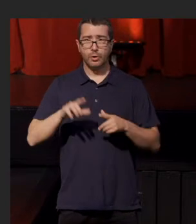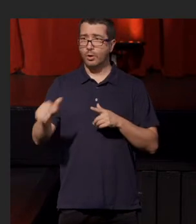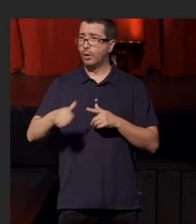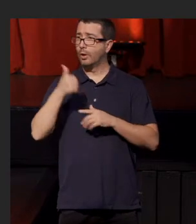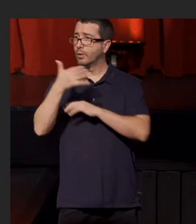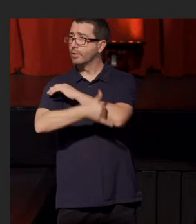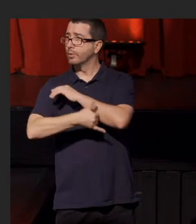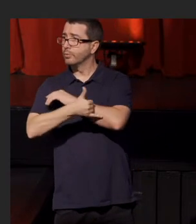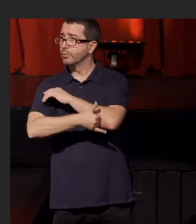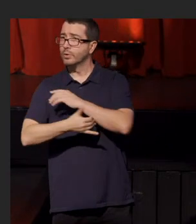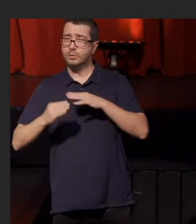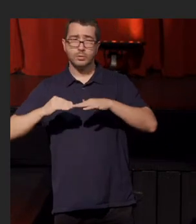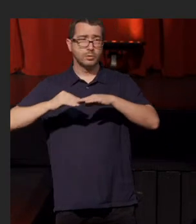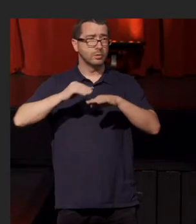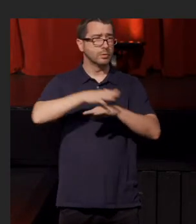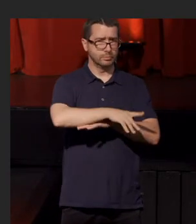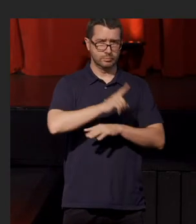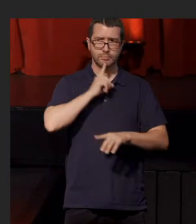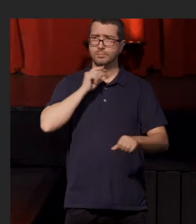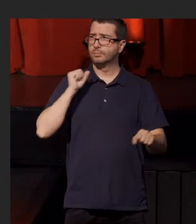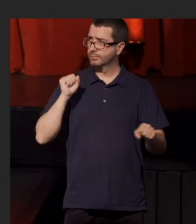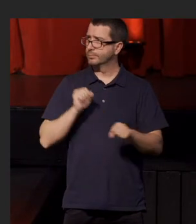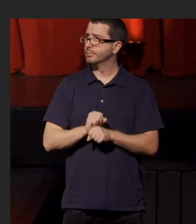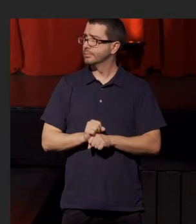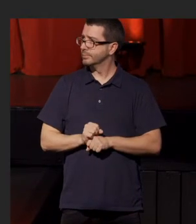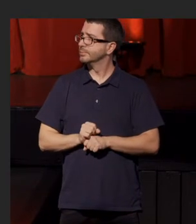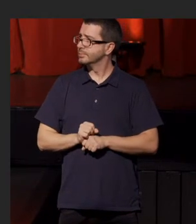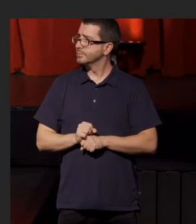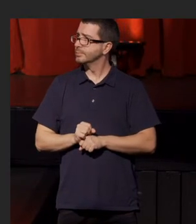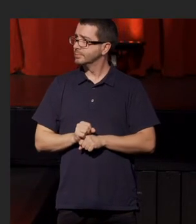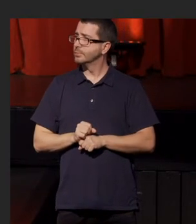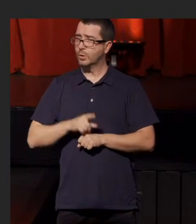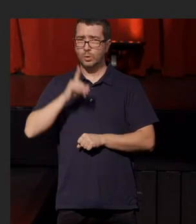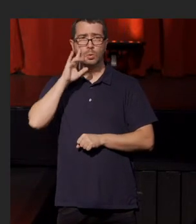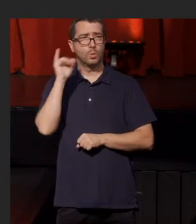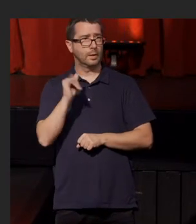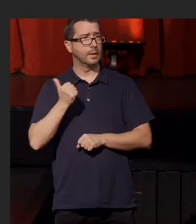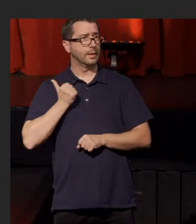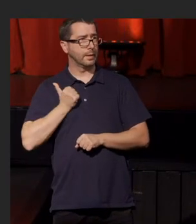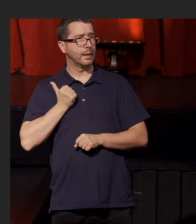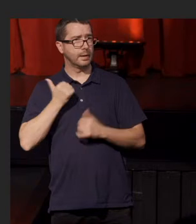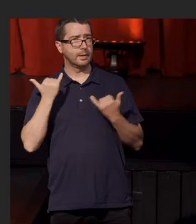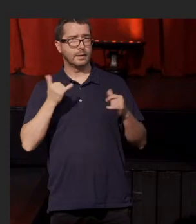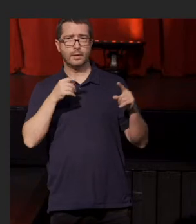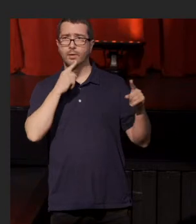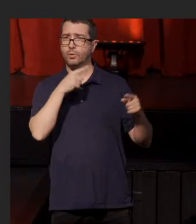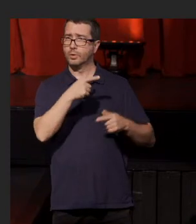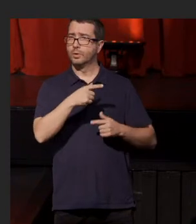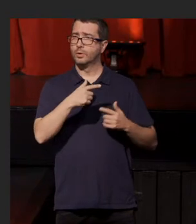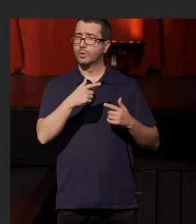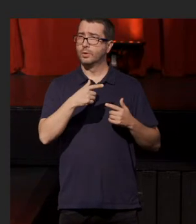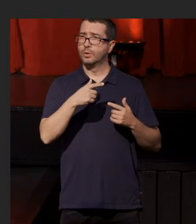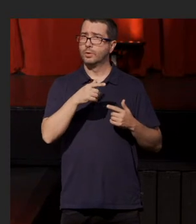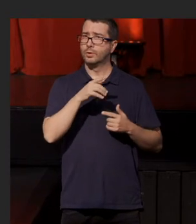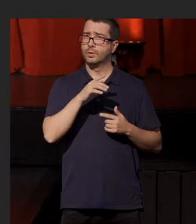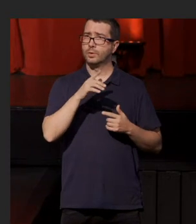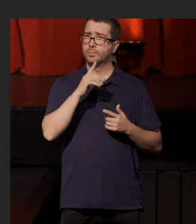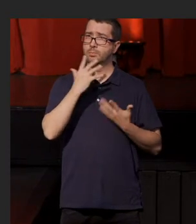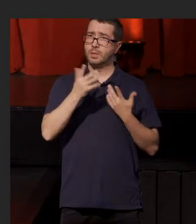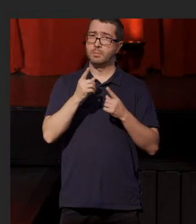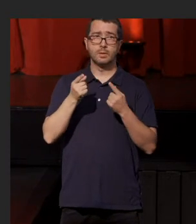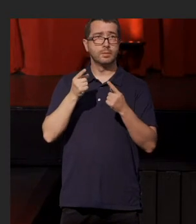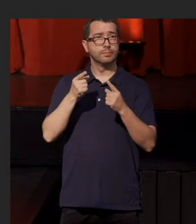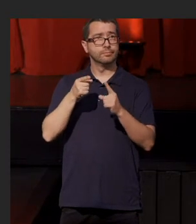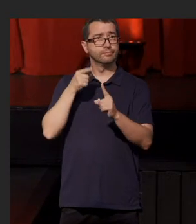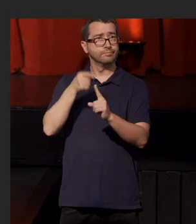because certainly it does seem that Canada is on the radar and could be a target for those kinds of things. But we